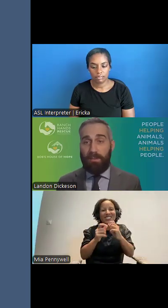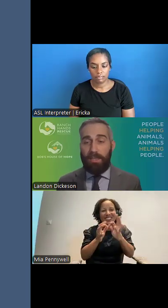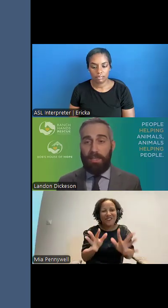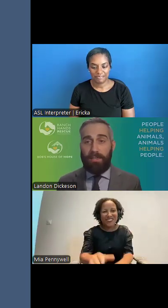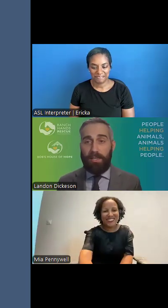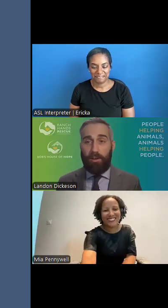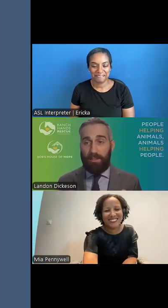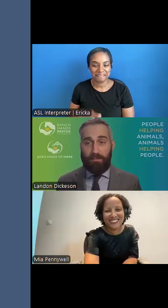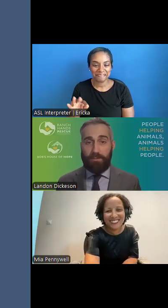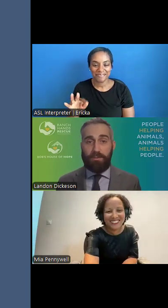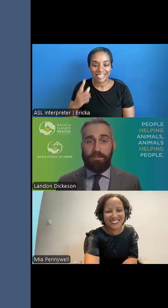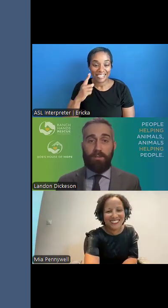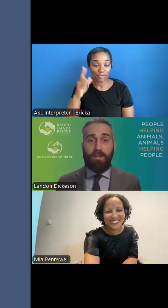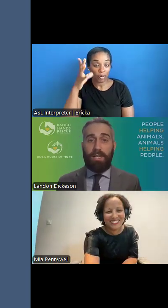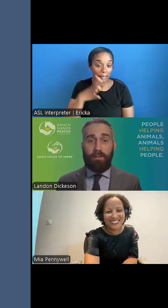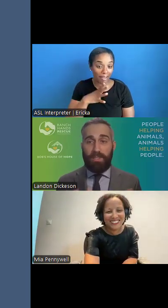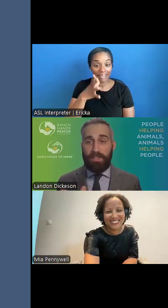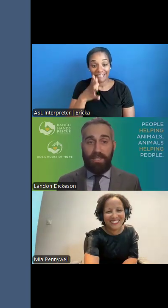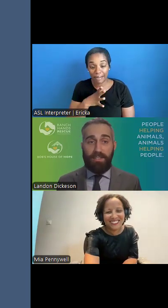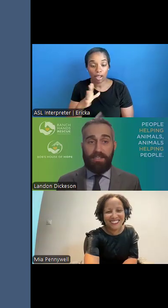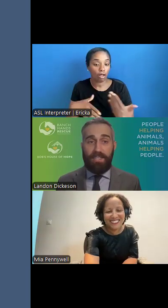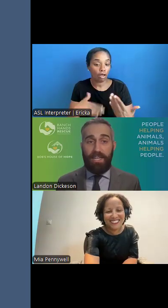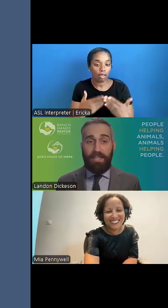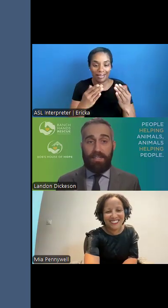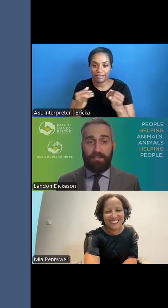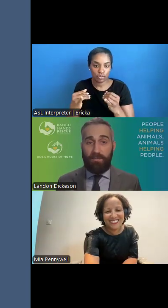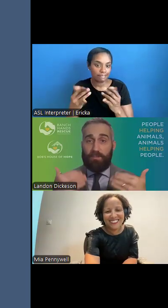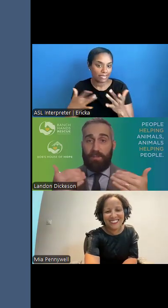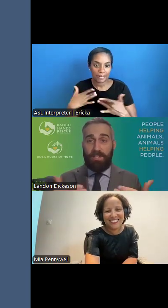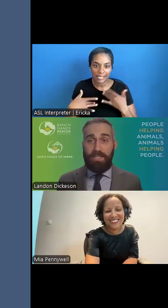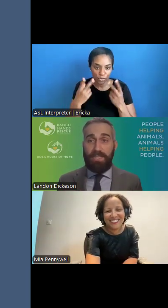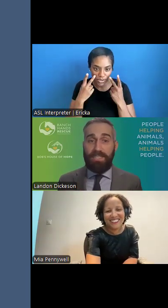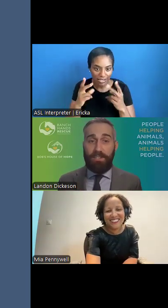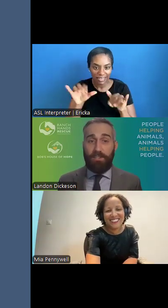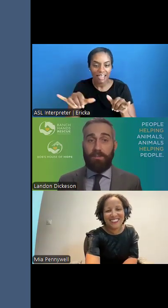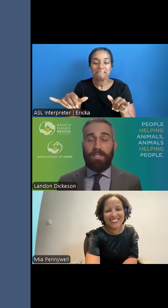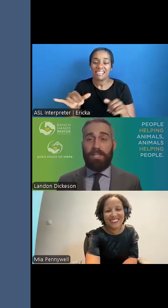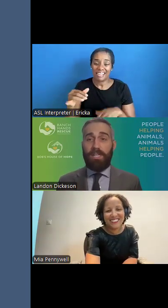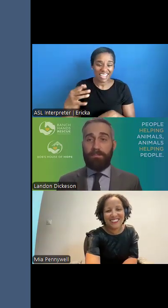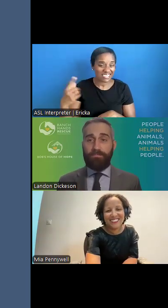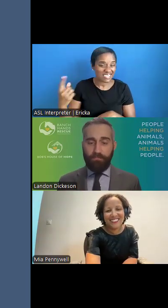female and all individuals. So I'm really excited to see that, and that is something we want to see continue.